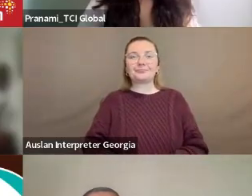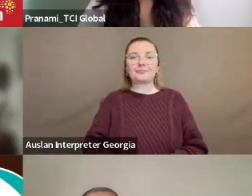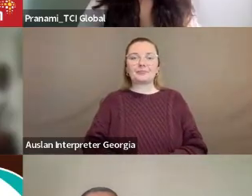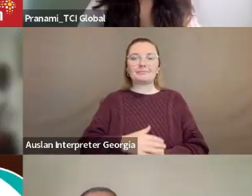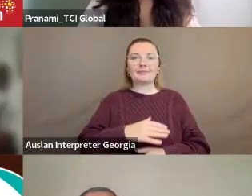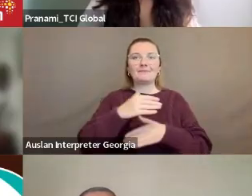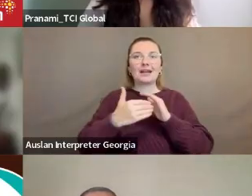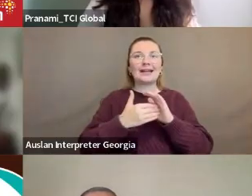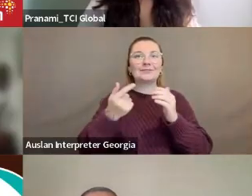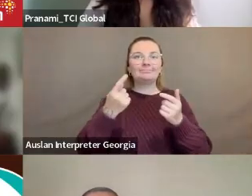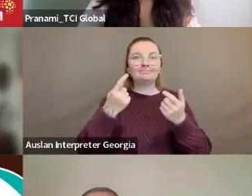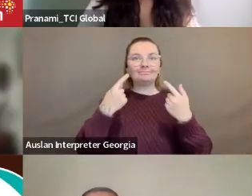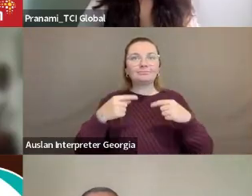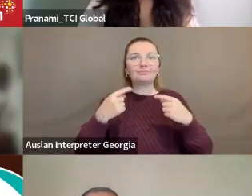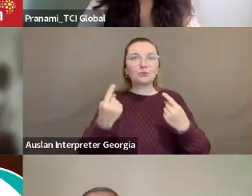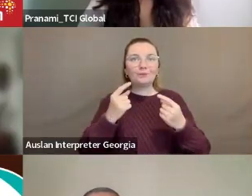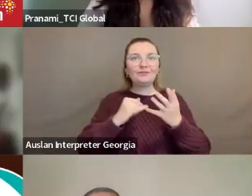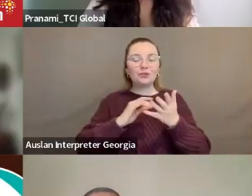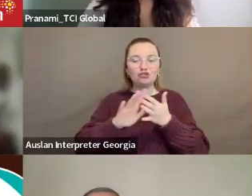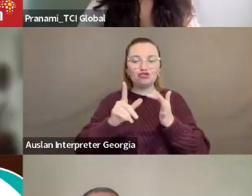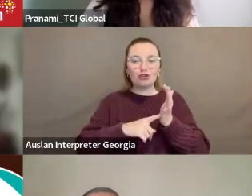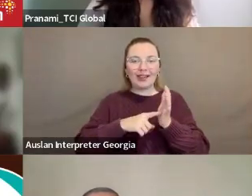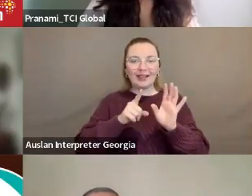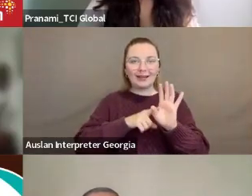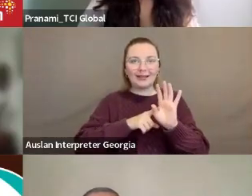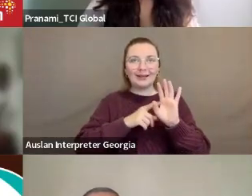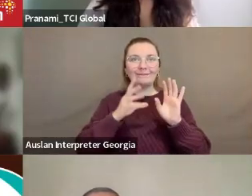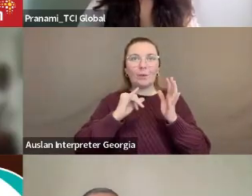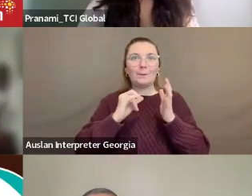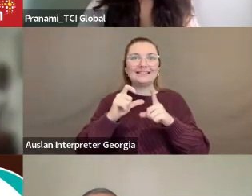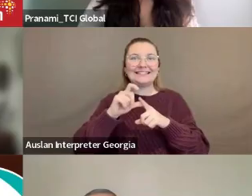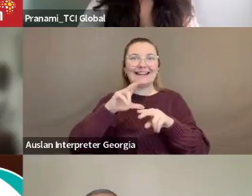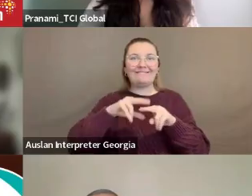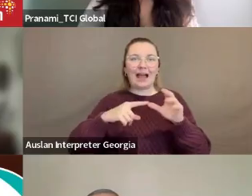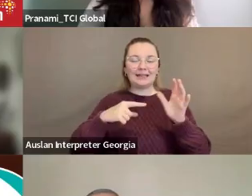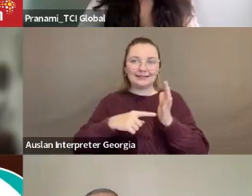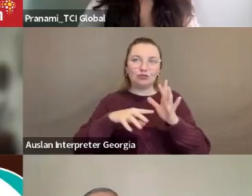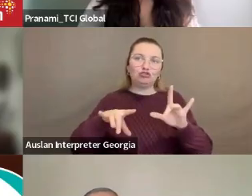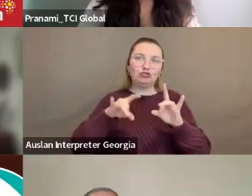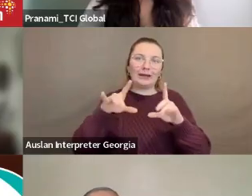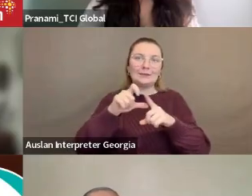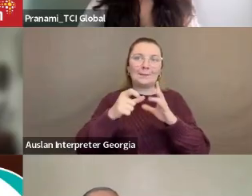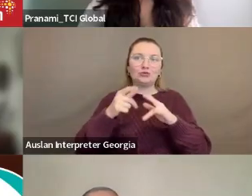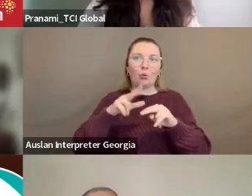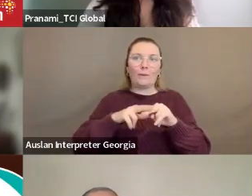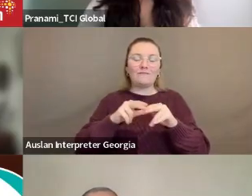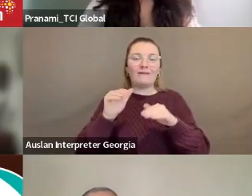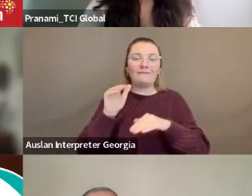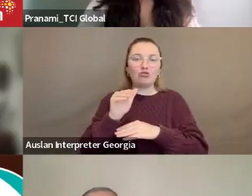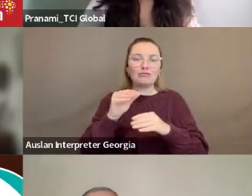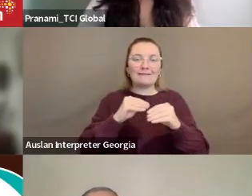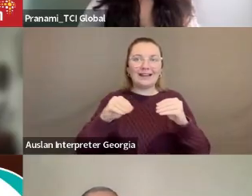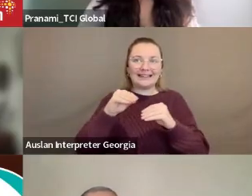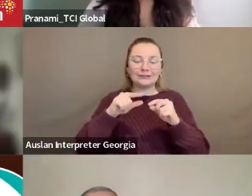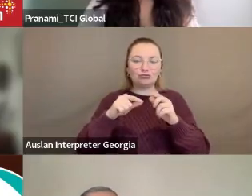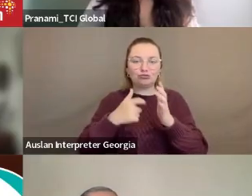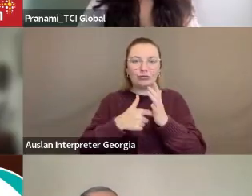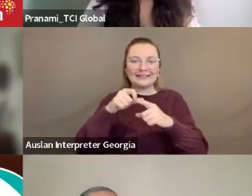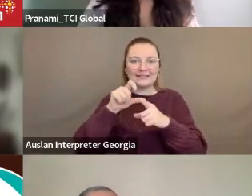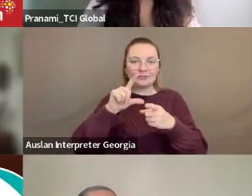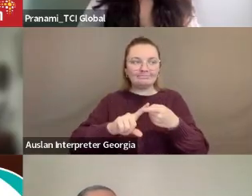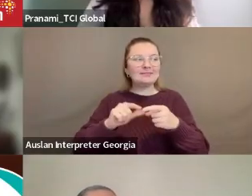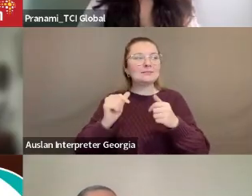And finally, we have Shelley Thompson from DFAT, from Australia's Department of Foreign Affairs and Trade, providing a